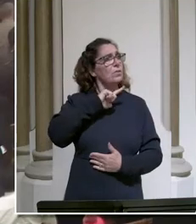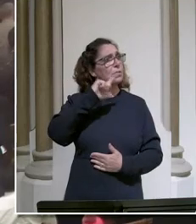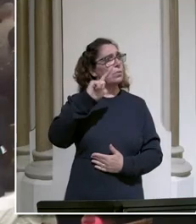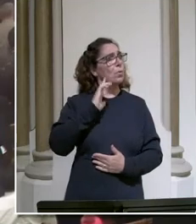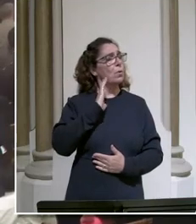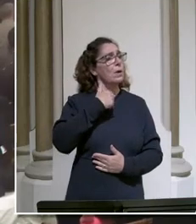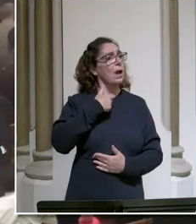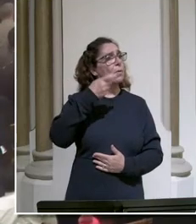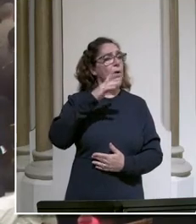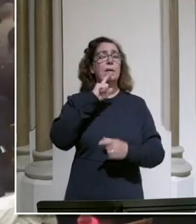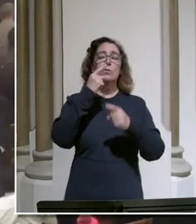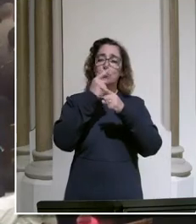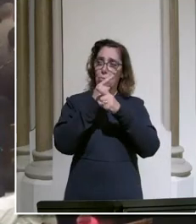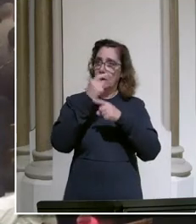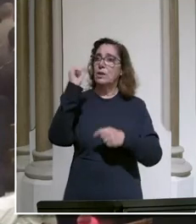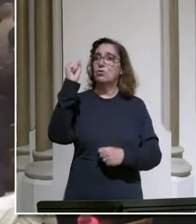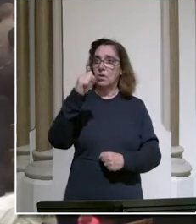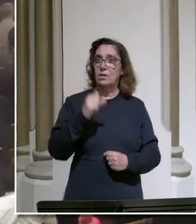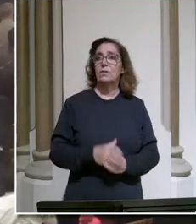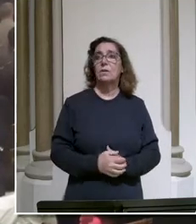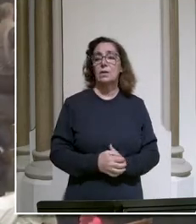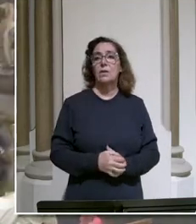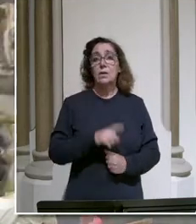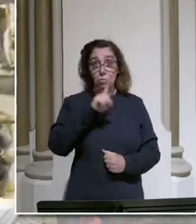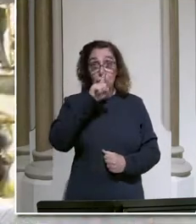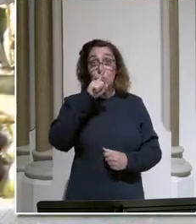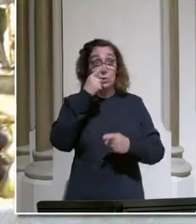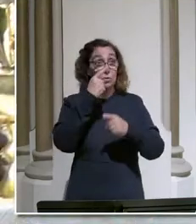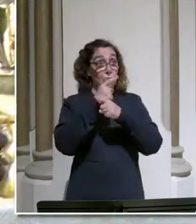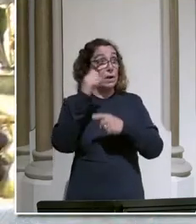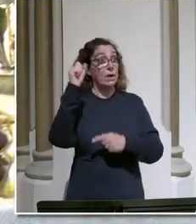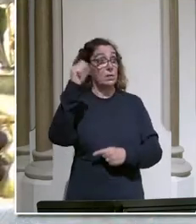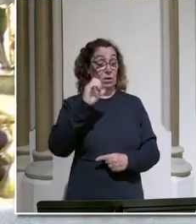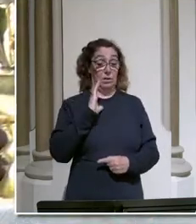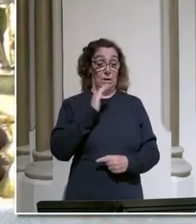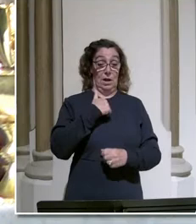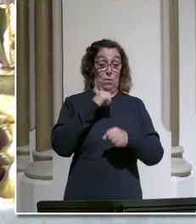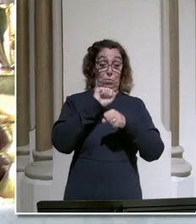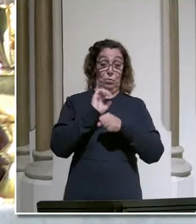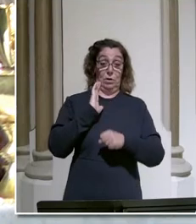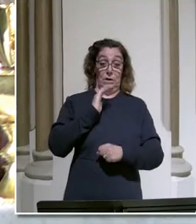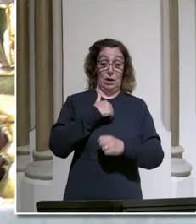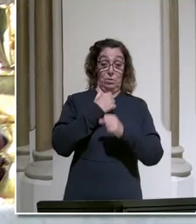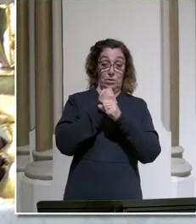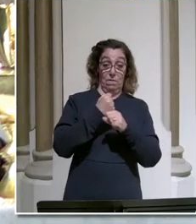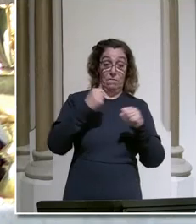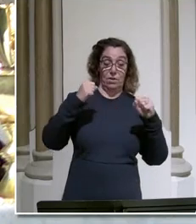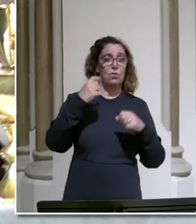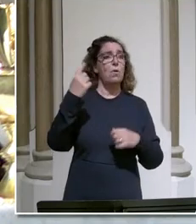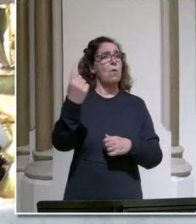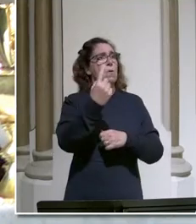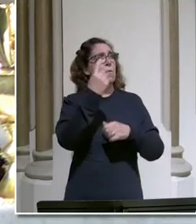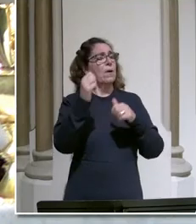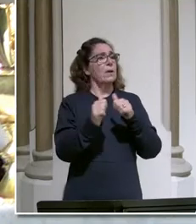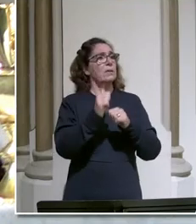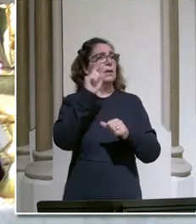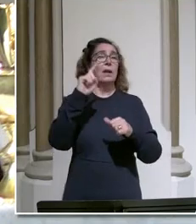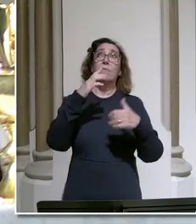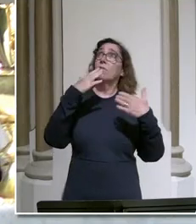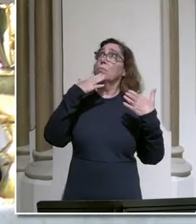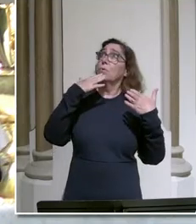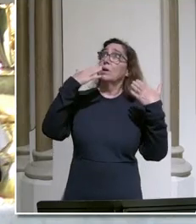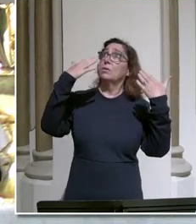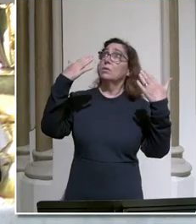Lord our God. It is truly right and just, our duty and our salvation, always